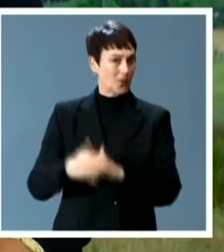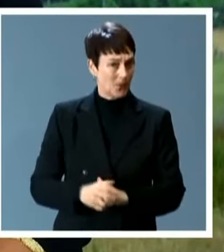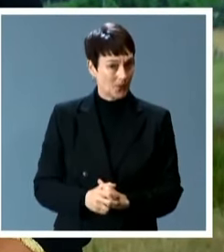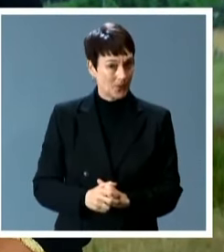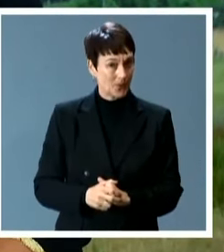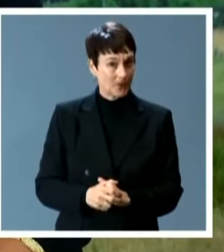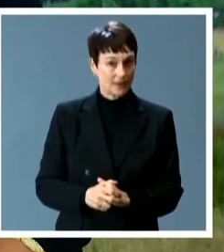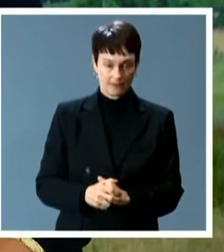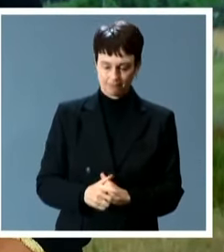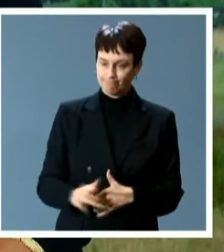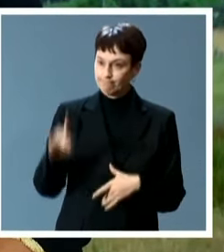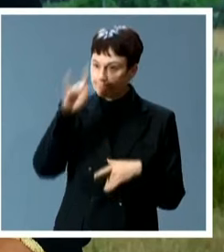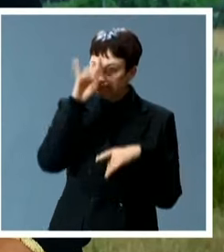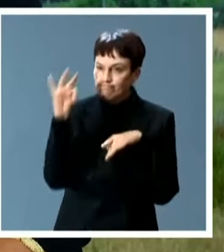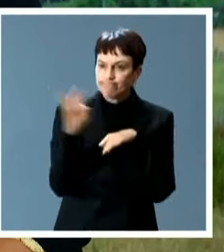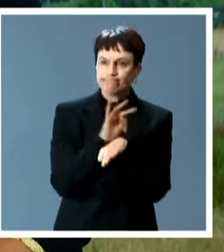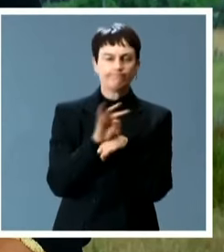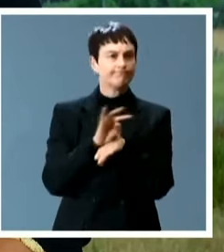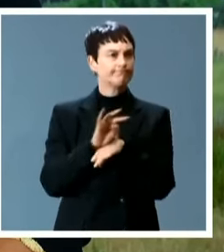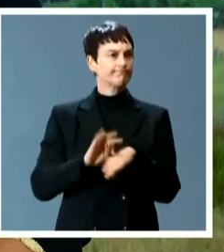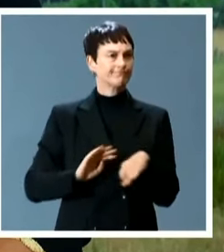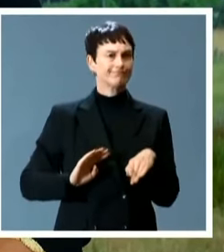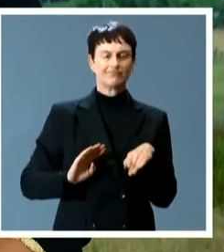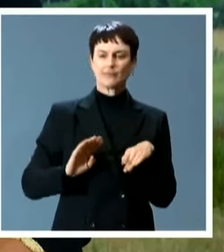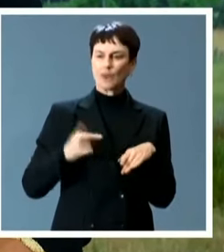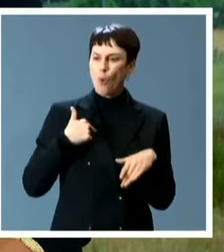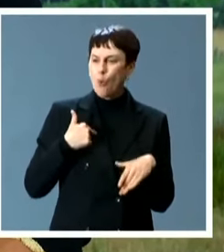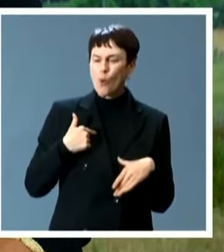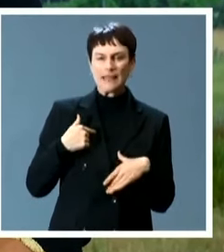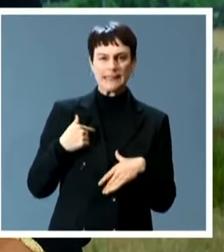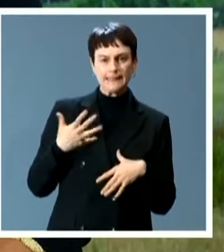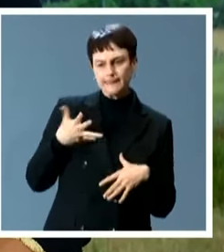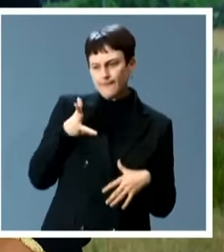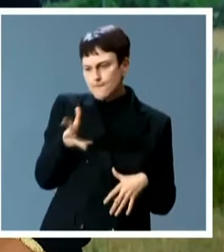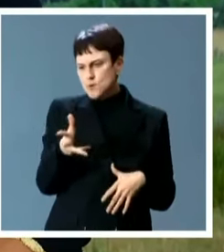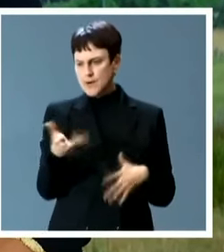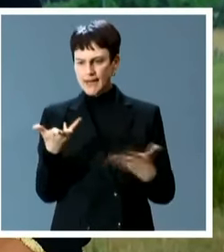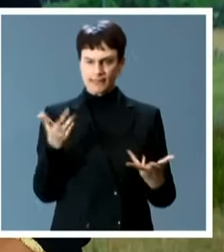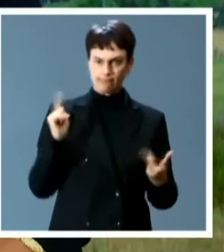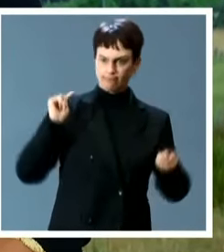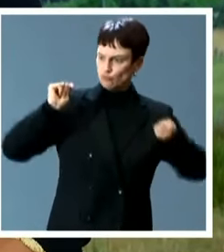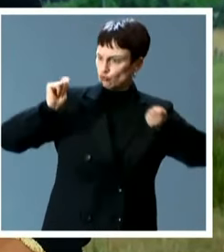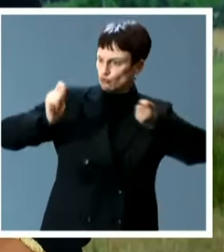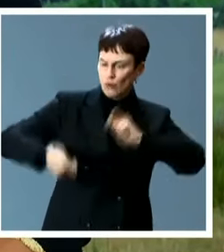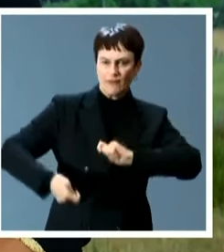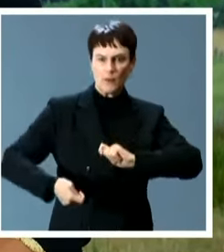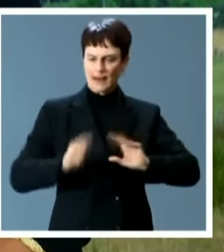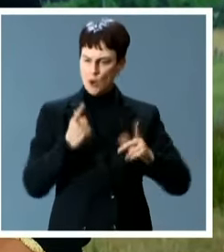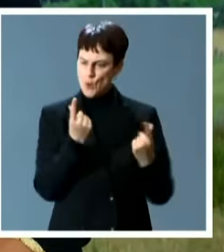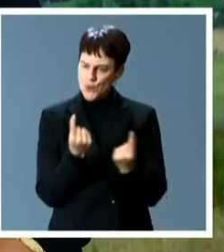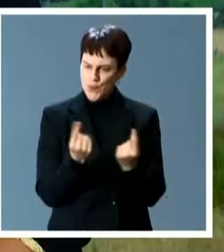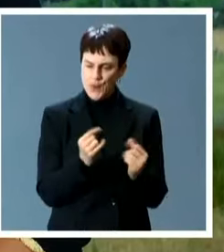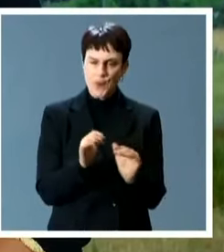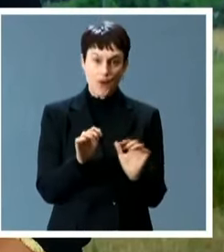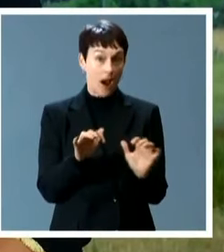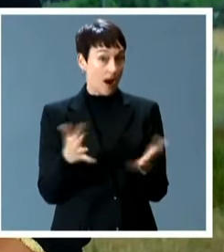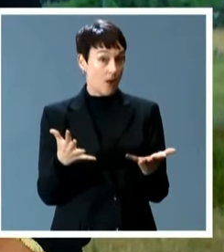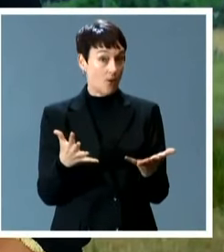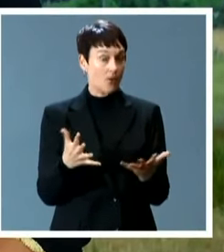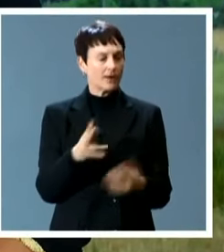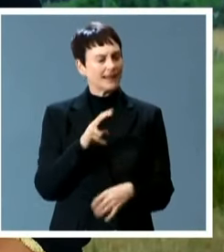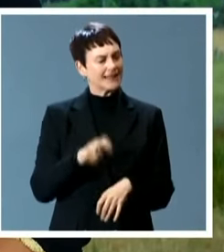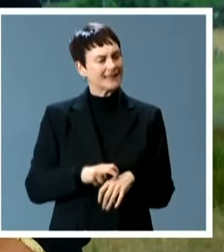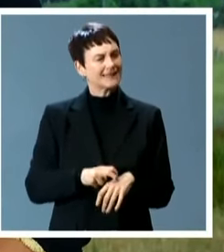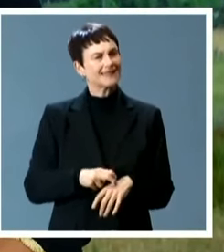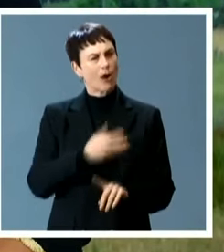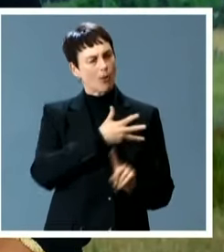meaningful planning about the transformation we seek can take place without having women's leadership and